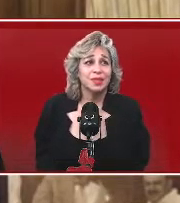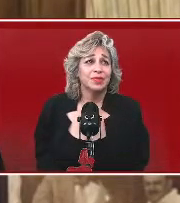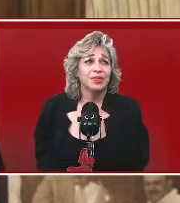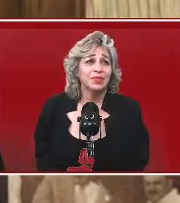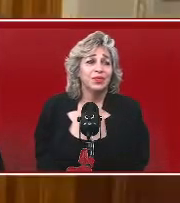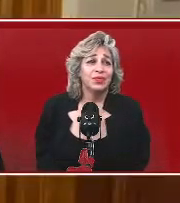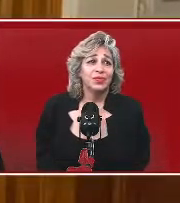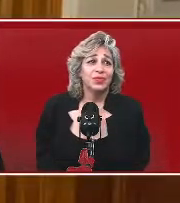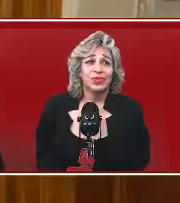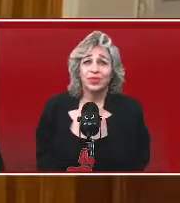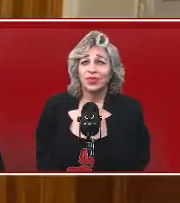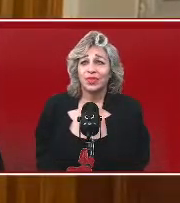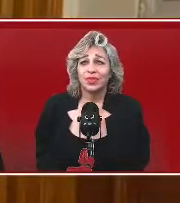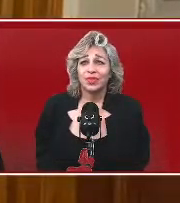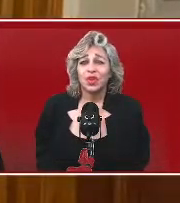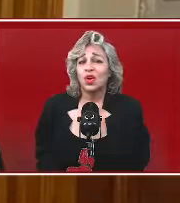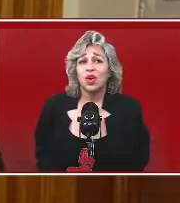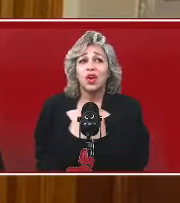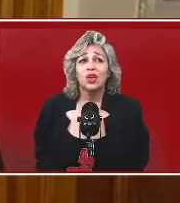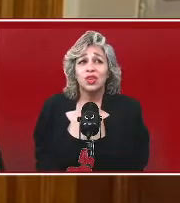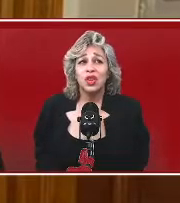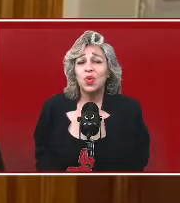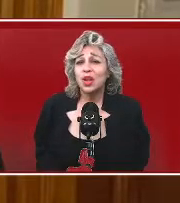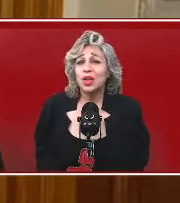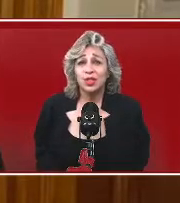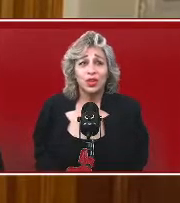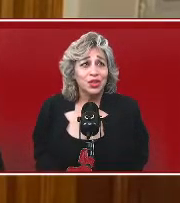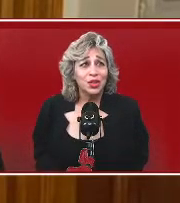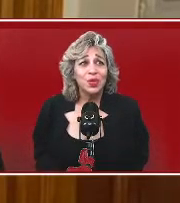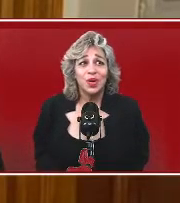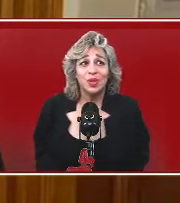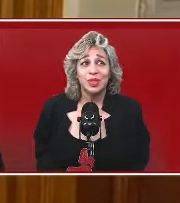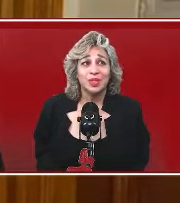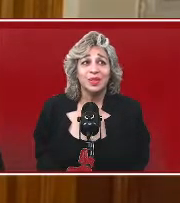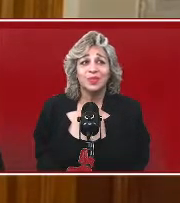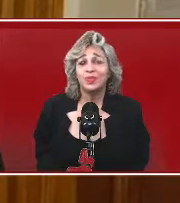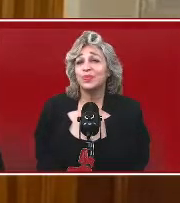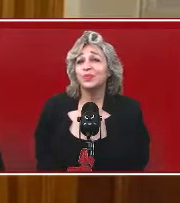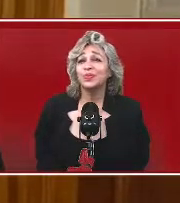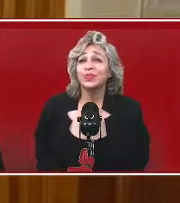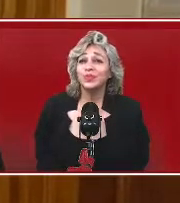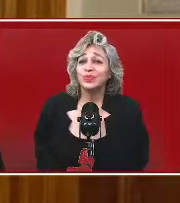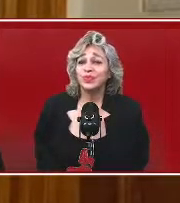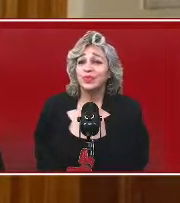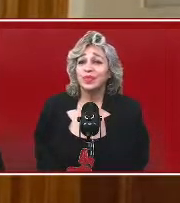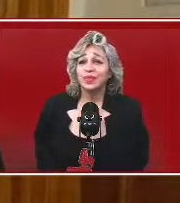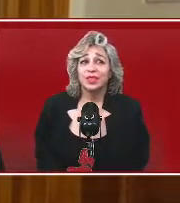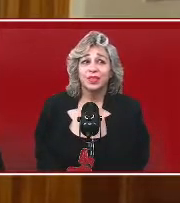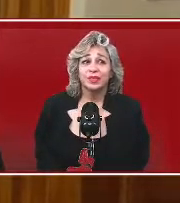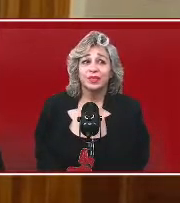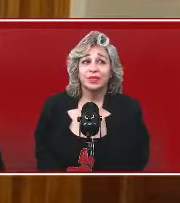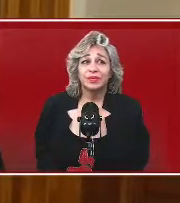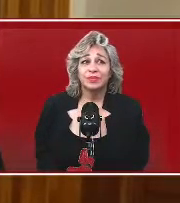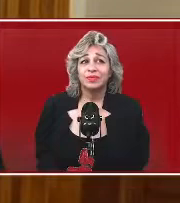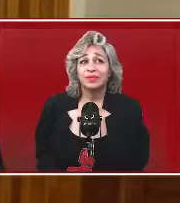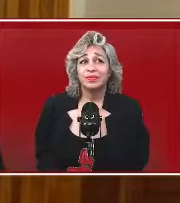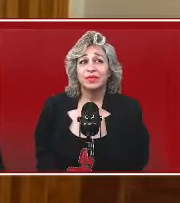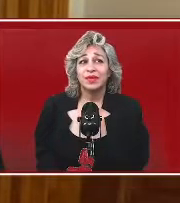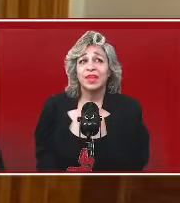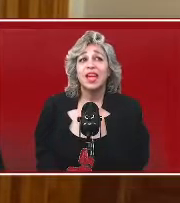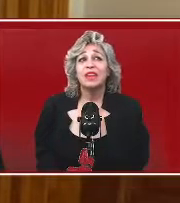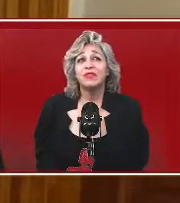know-it-alls, sábelo todo. know-it-all or do-it-alls. Por eso